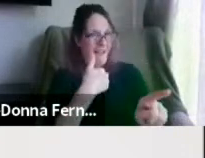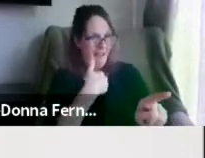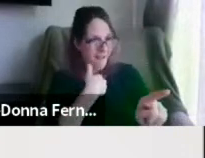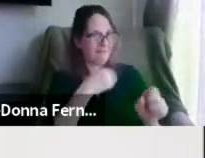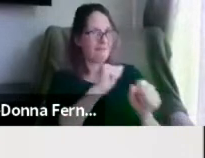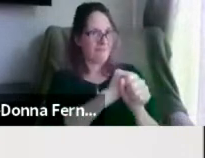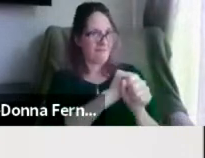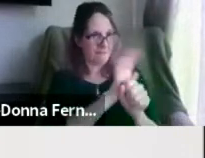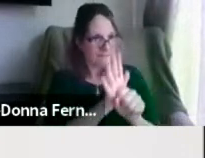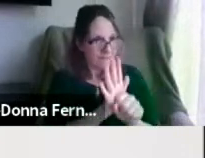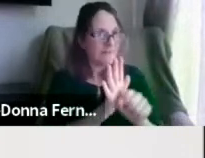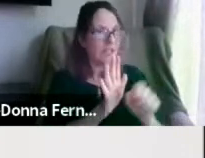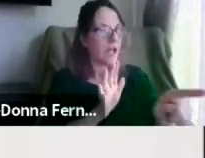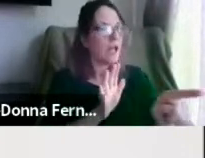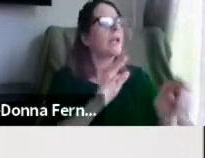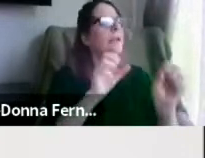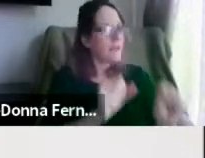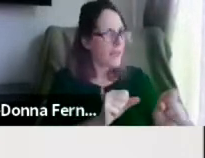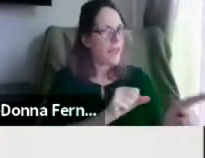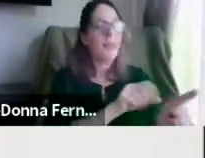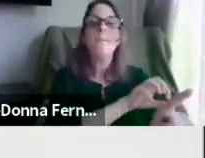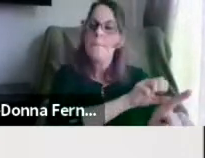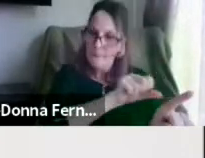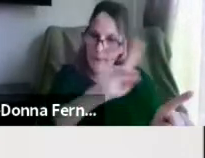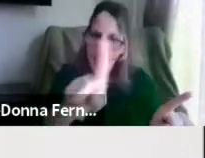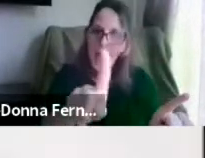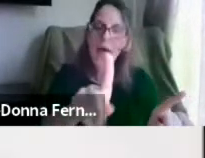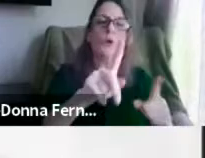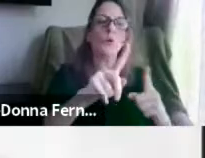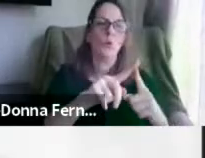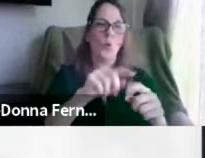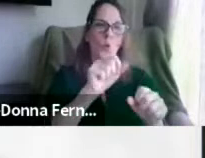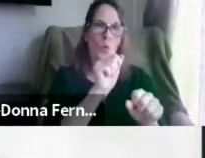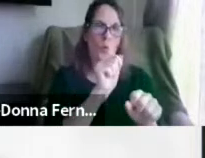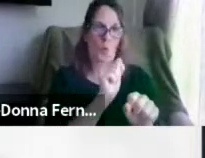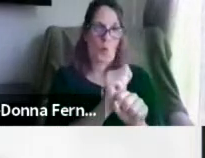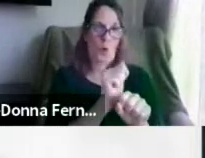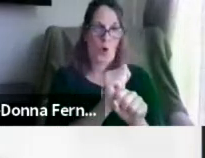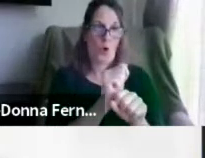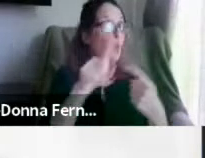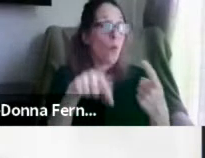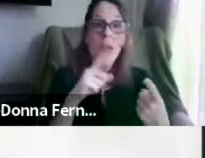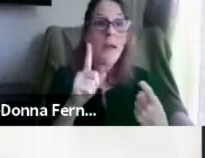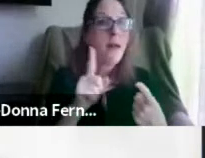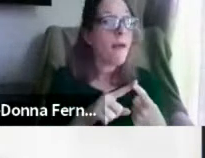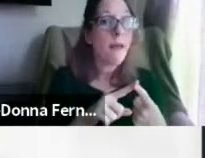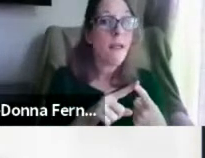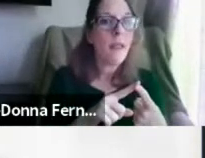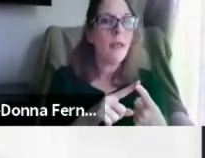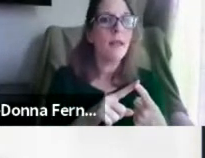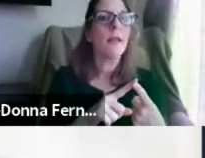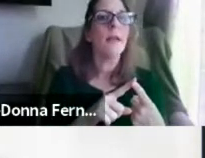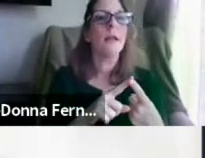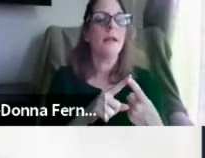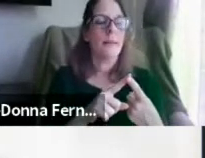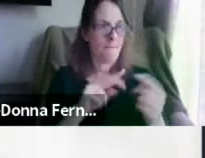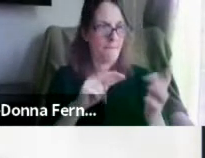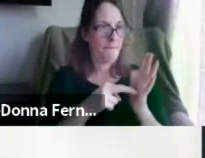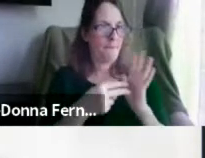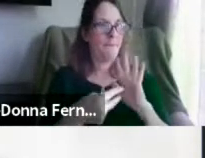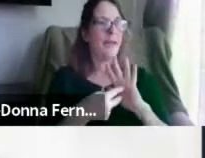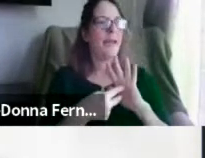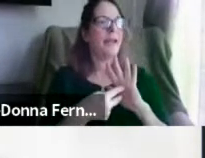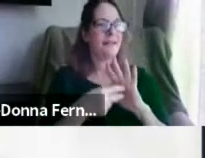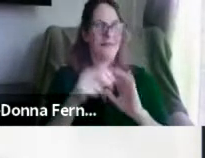symptoms, can return to work as soon as 10 days have appeared or